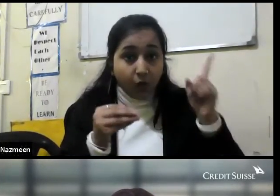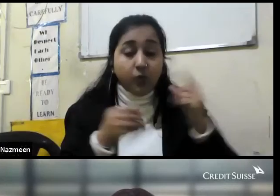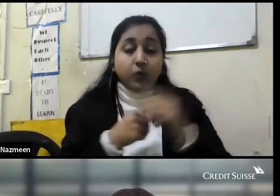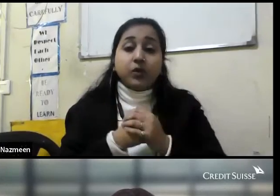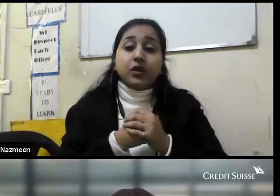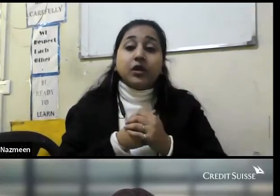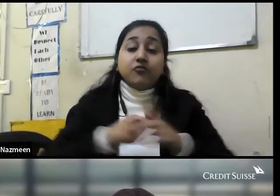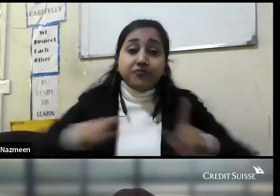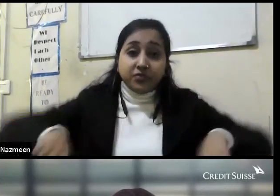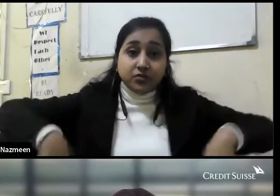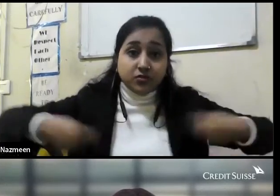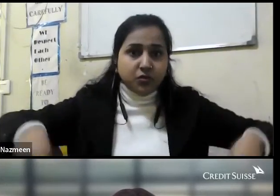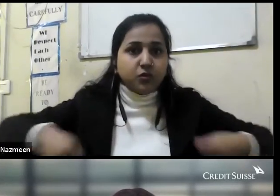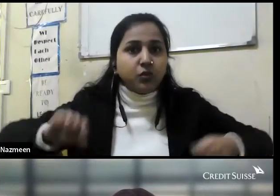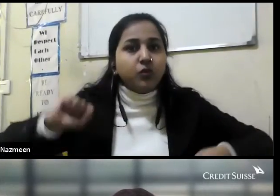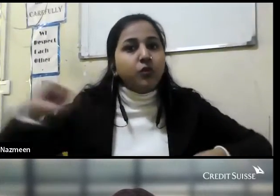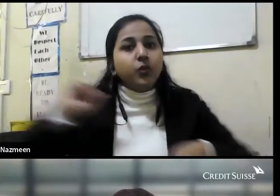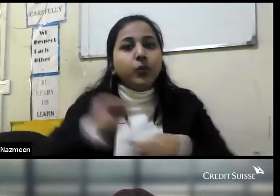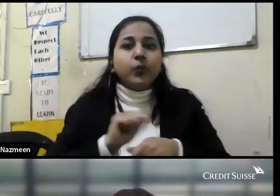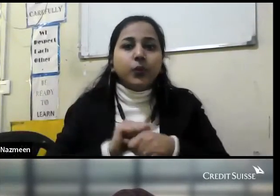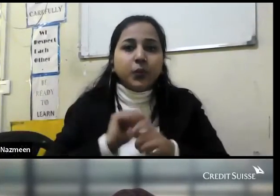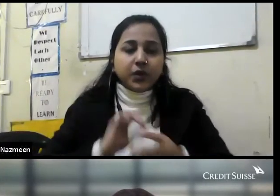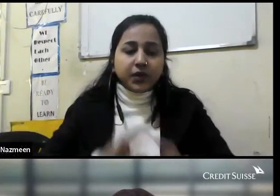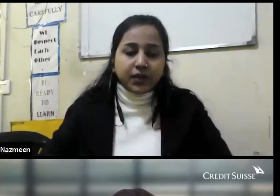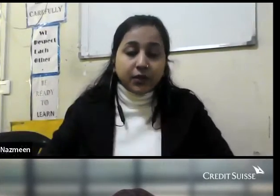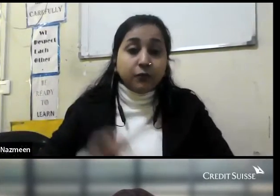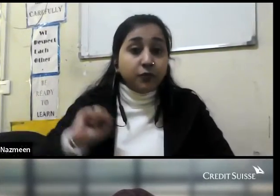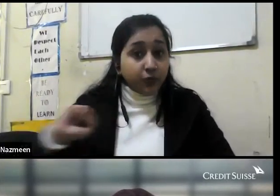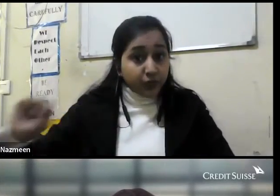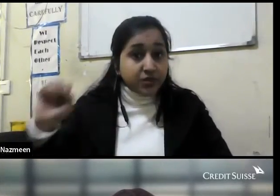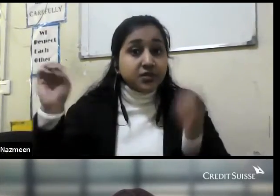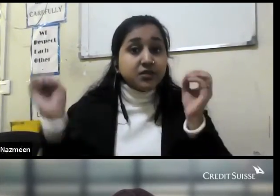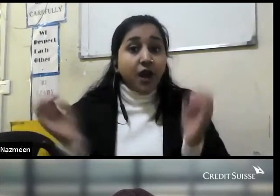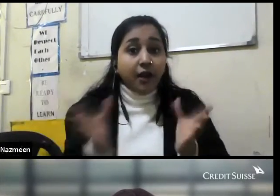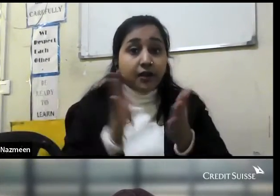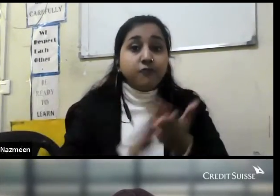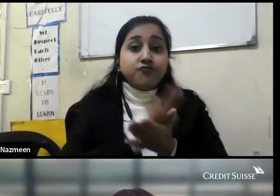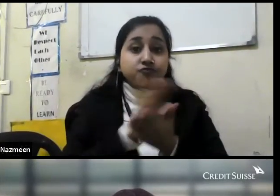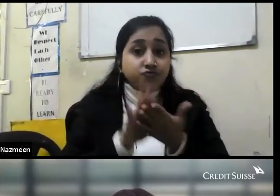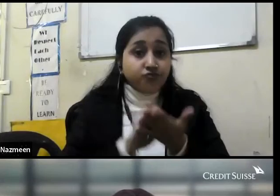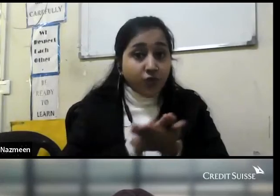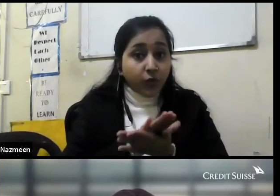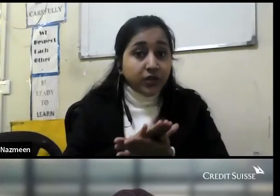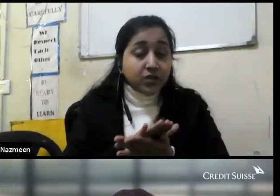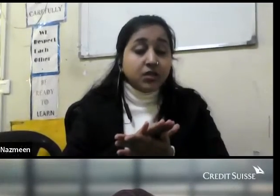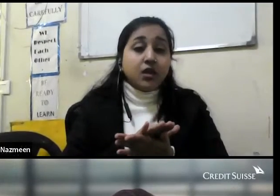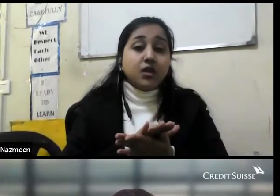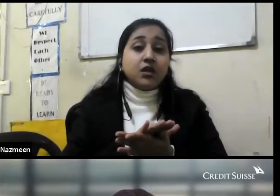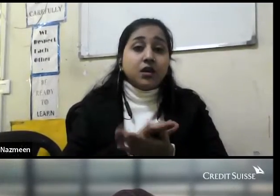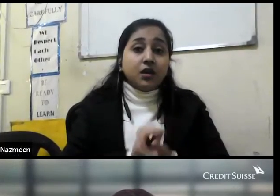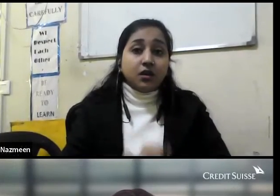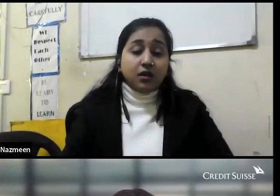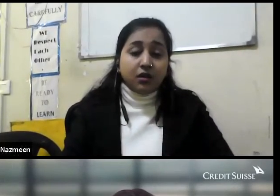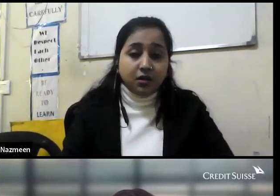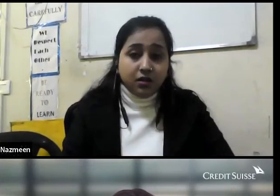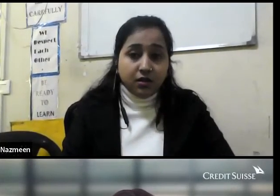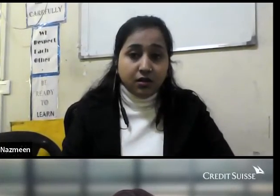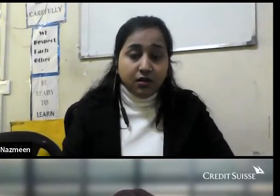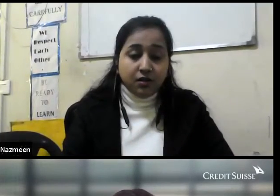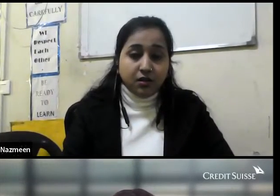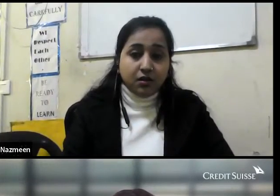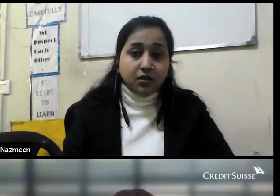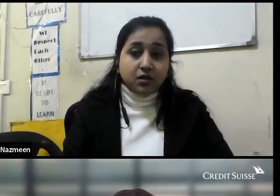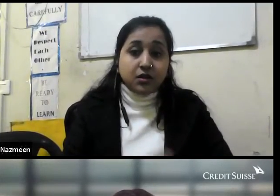bound. So he started a foundation, he recovered and all. We are supporting him, where he is doing a brilliant thing. This